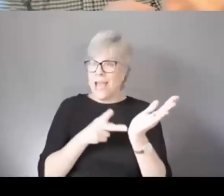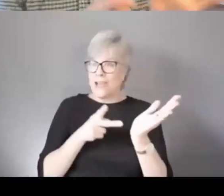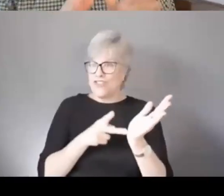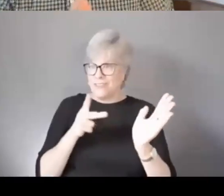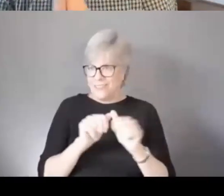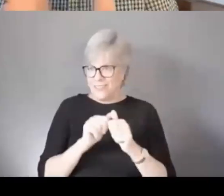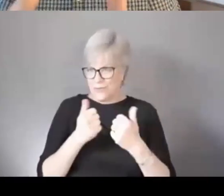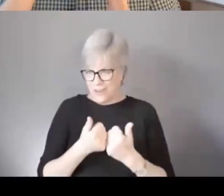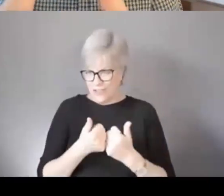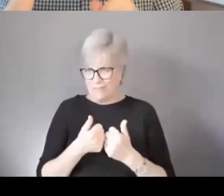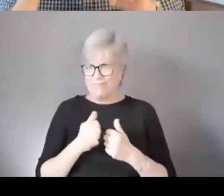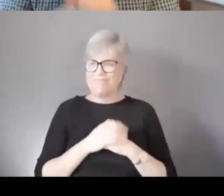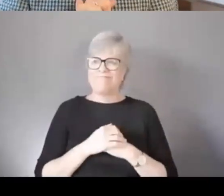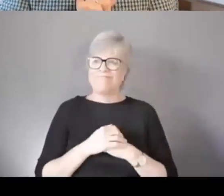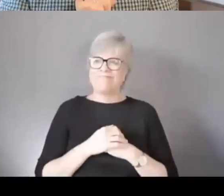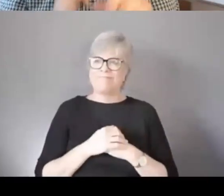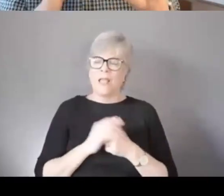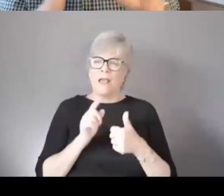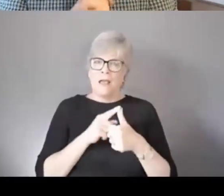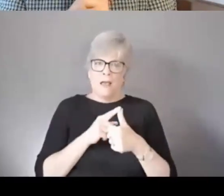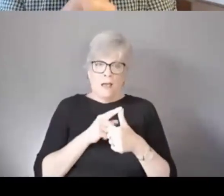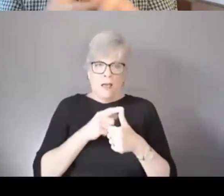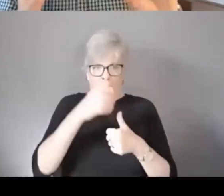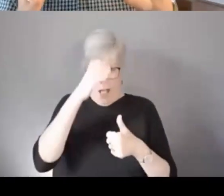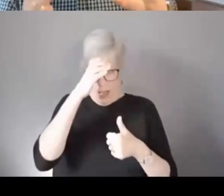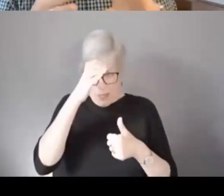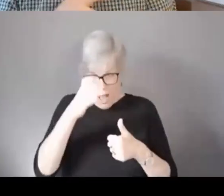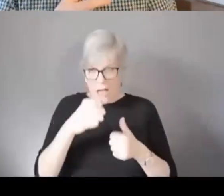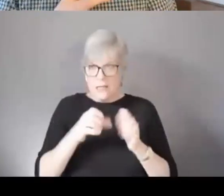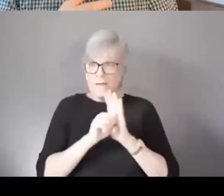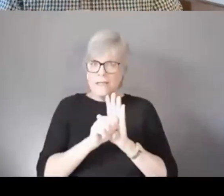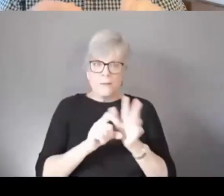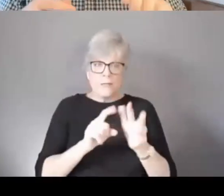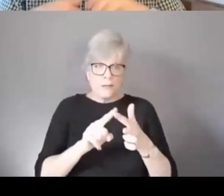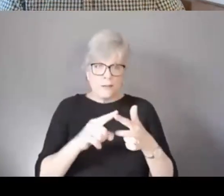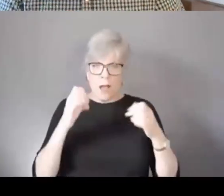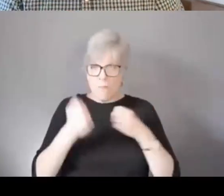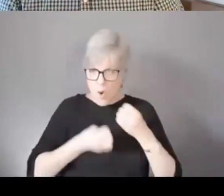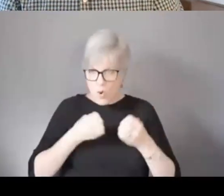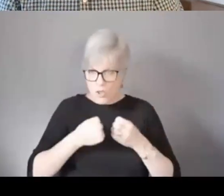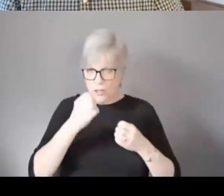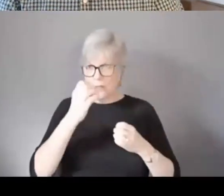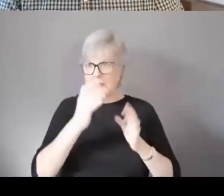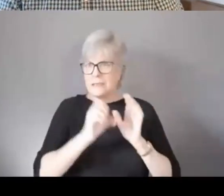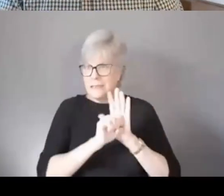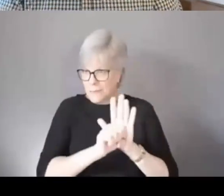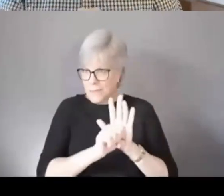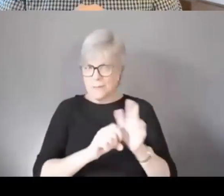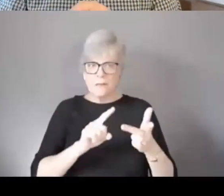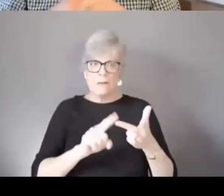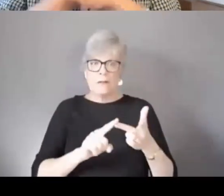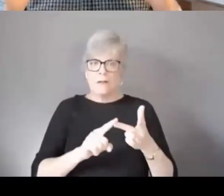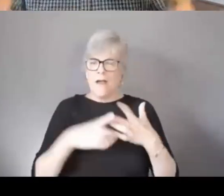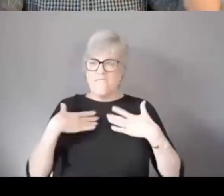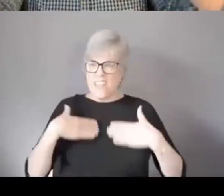That set of symptoms include cognitive symptoms, emotional symptoms, physiological symptoms, and behavioral symptoms. So we're